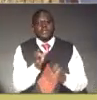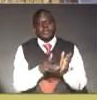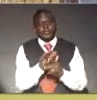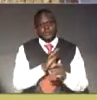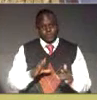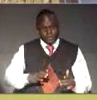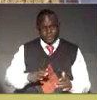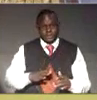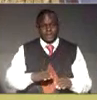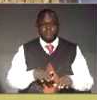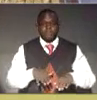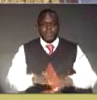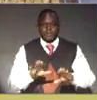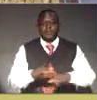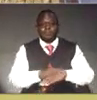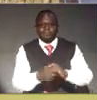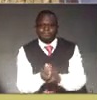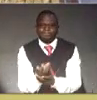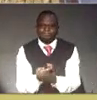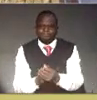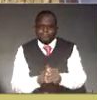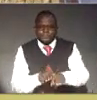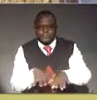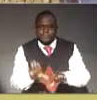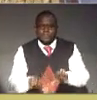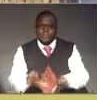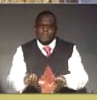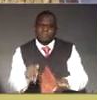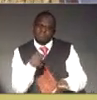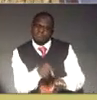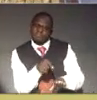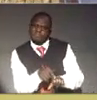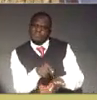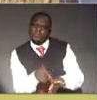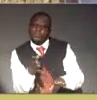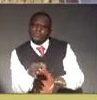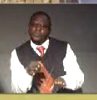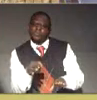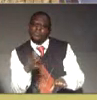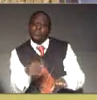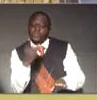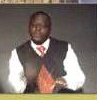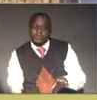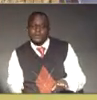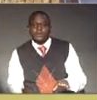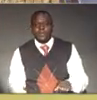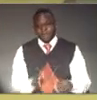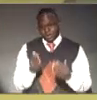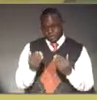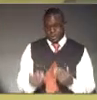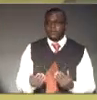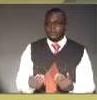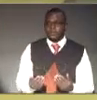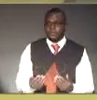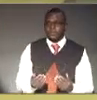washed the feet of his disciples. What does that signify? What does it signify? Okay. Now, it